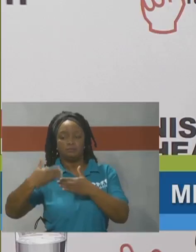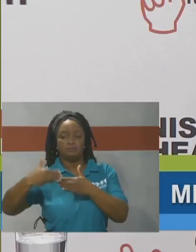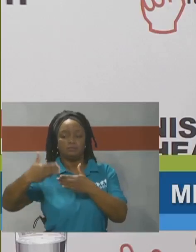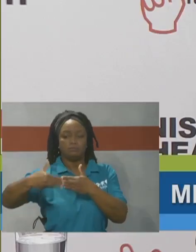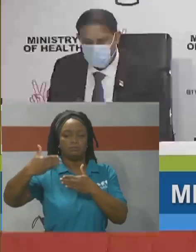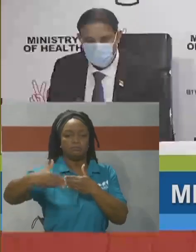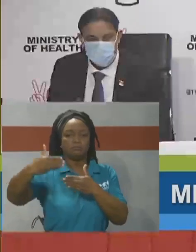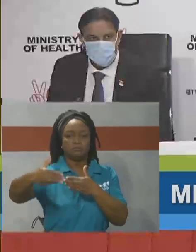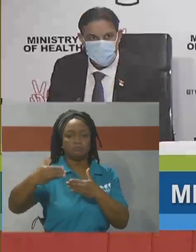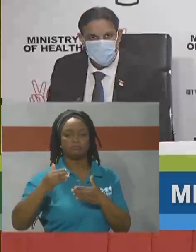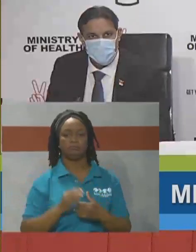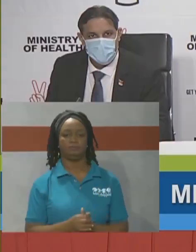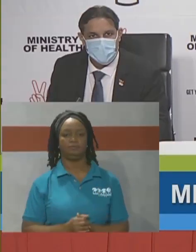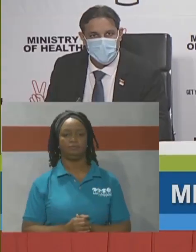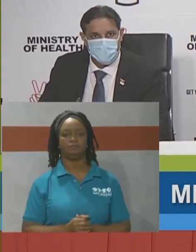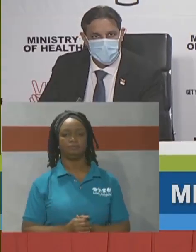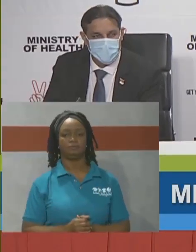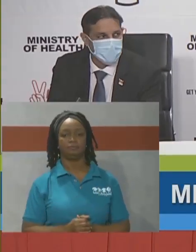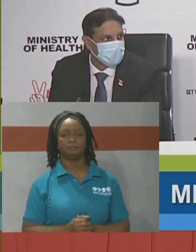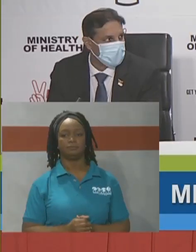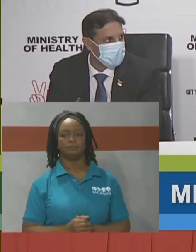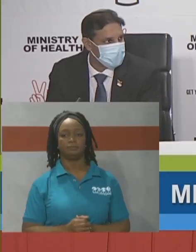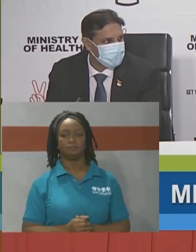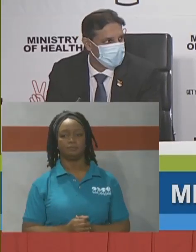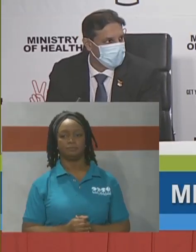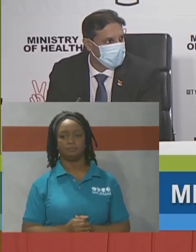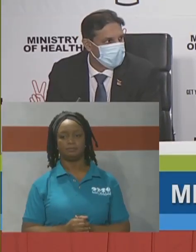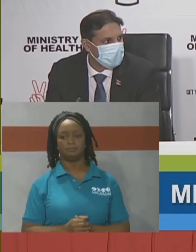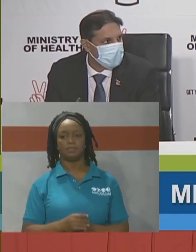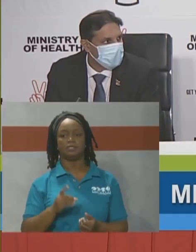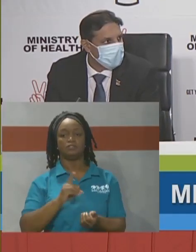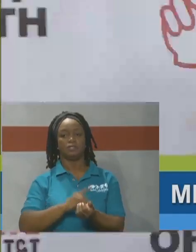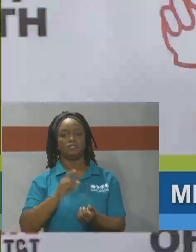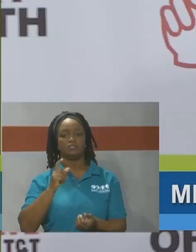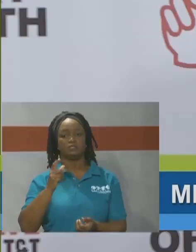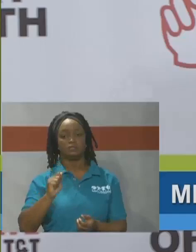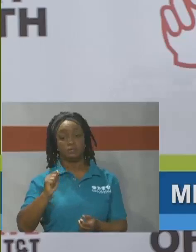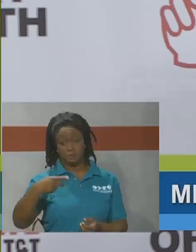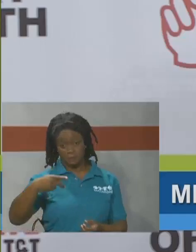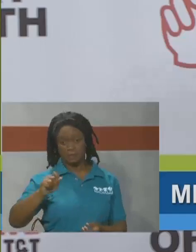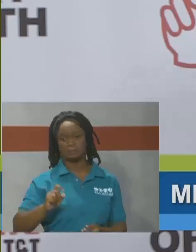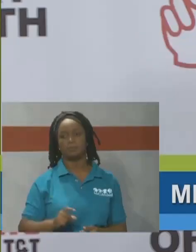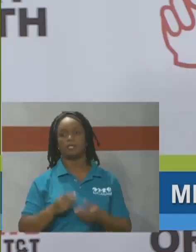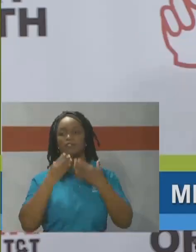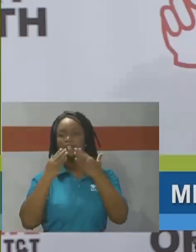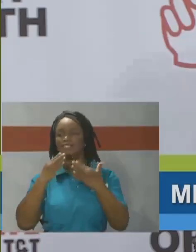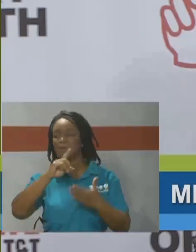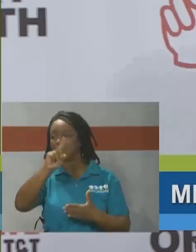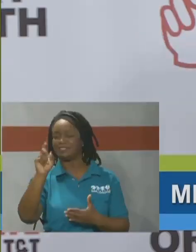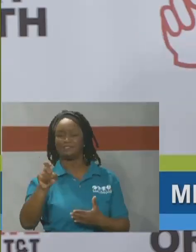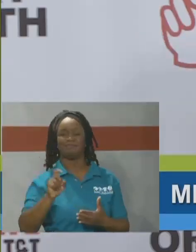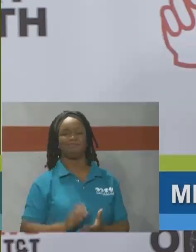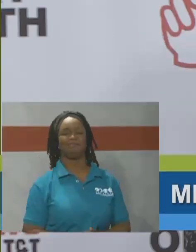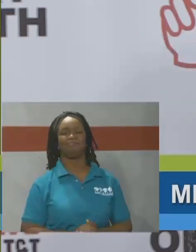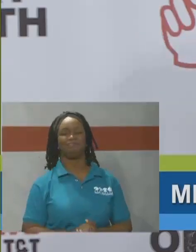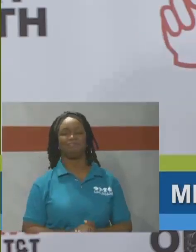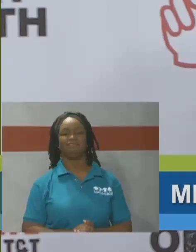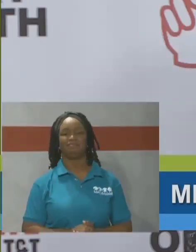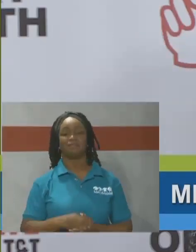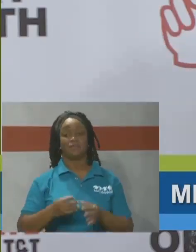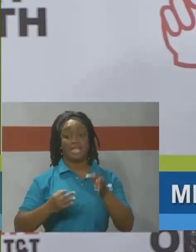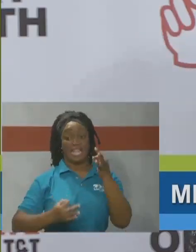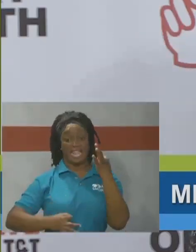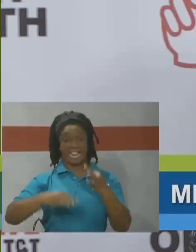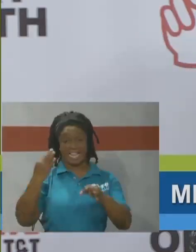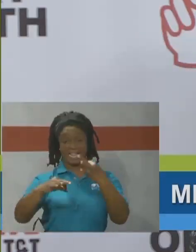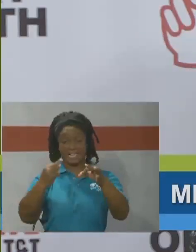you. Dr. Paul? Hi, Prior. Thanks for that question. So if you have your